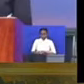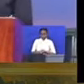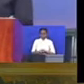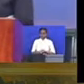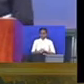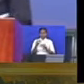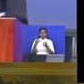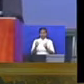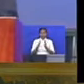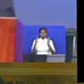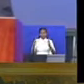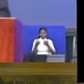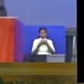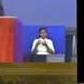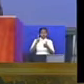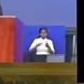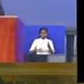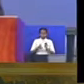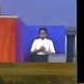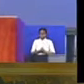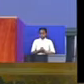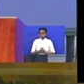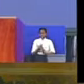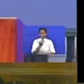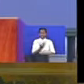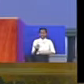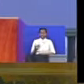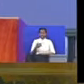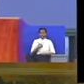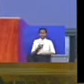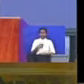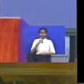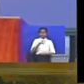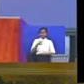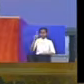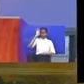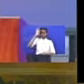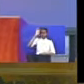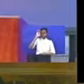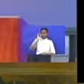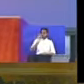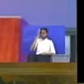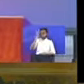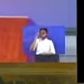have? Our children are not getting the right type of education because